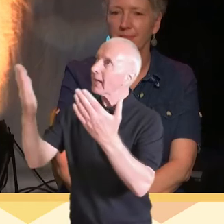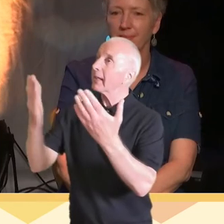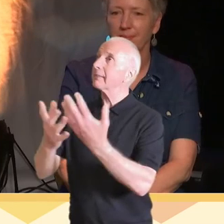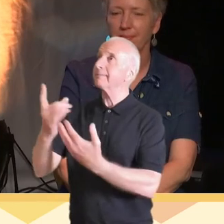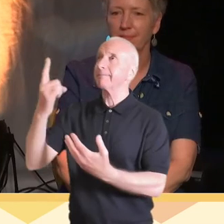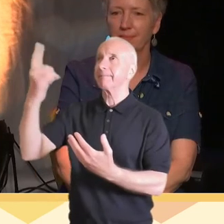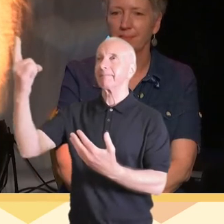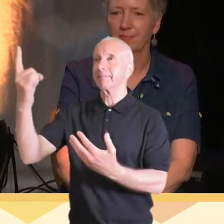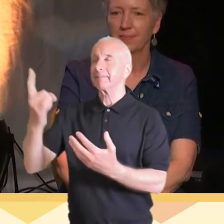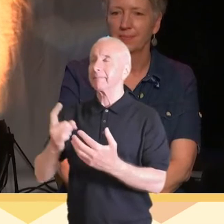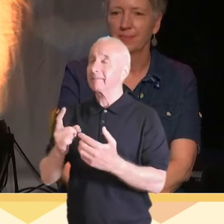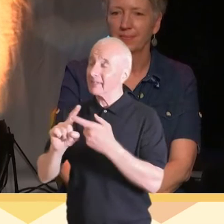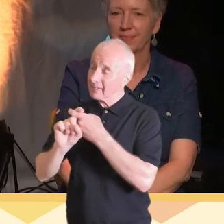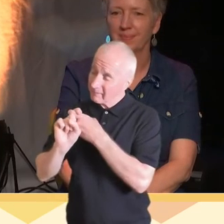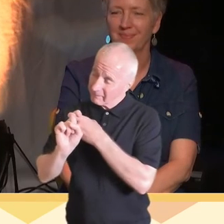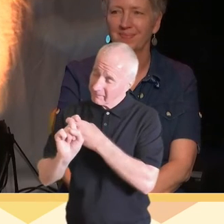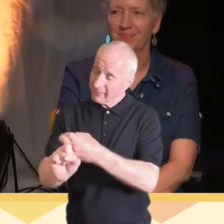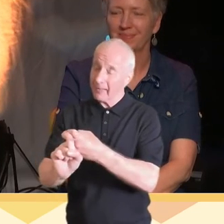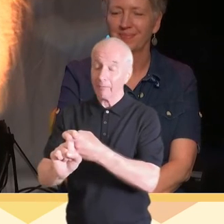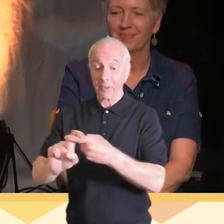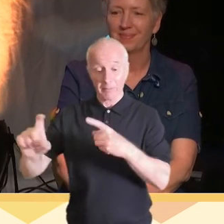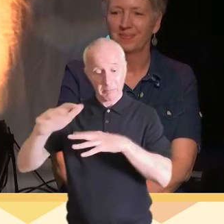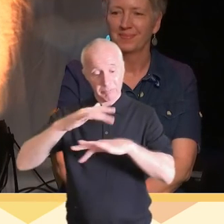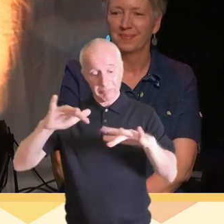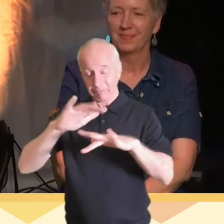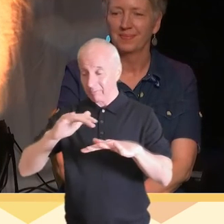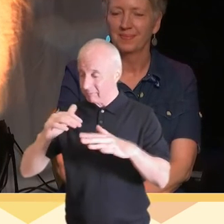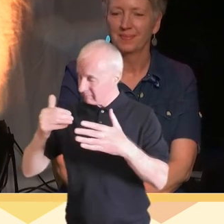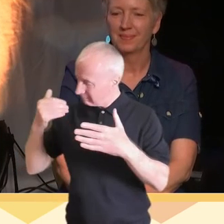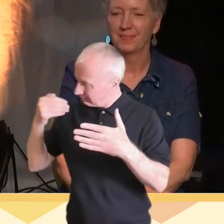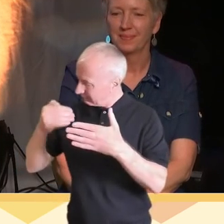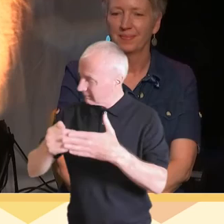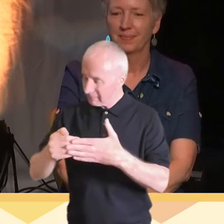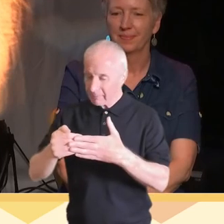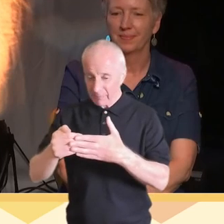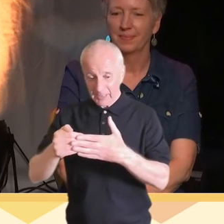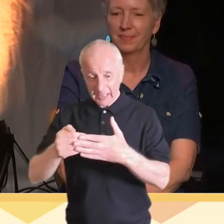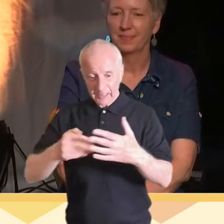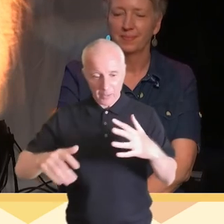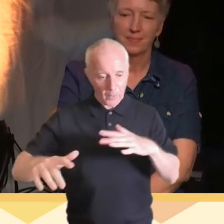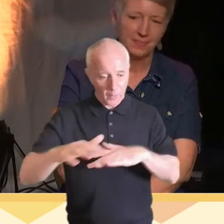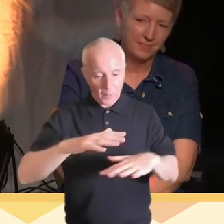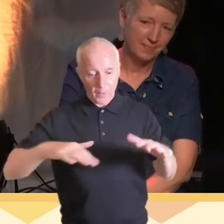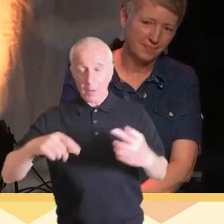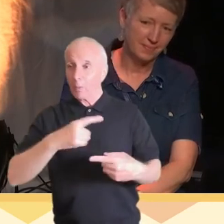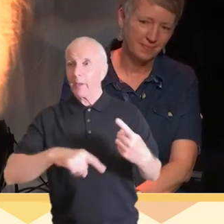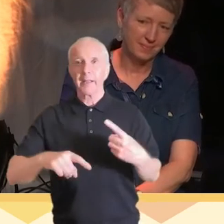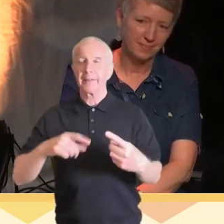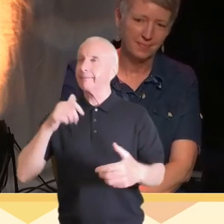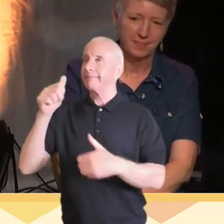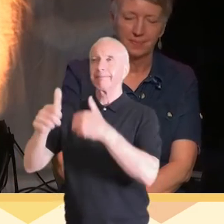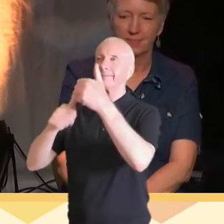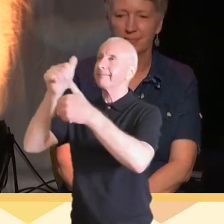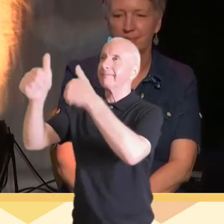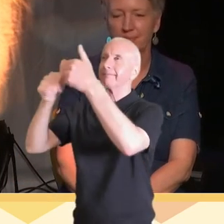his sustaining and for the ways that he has been at work amongst us. And we praise the Lord and we